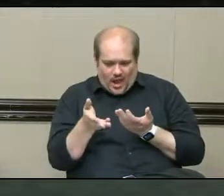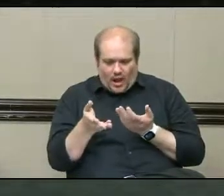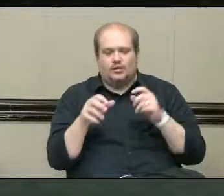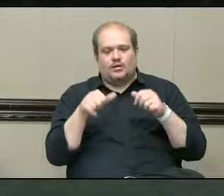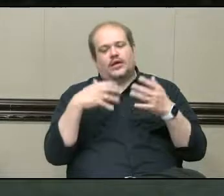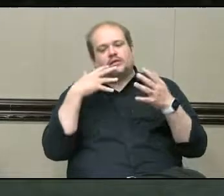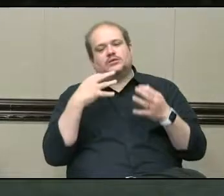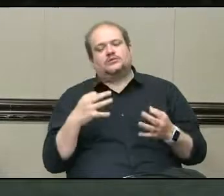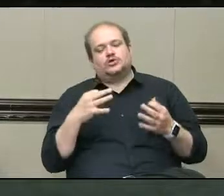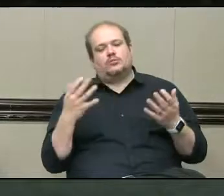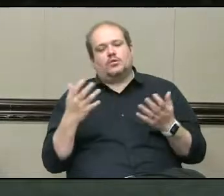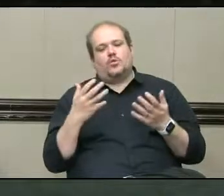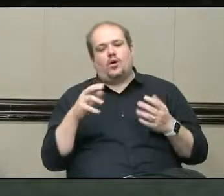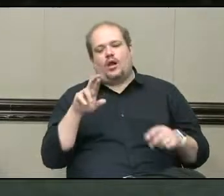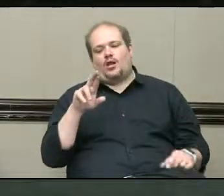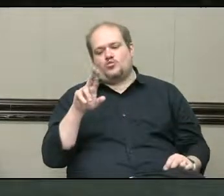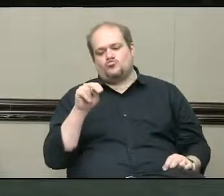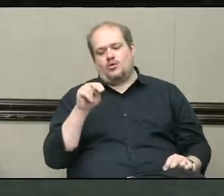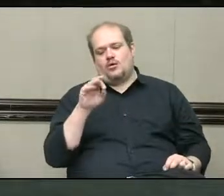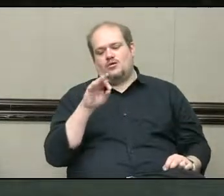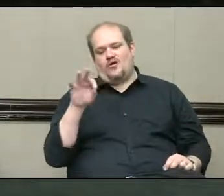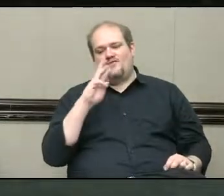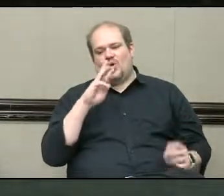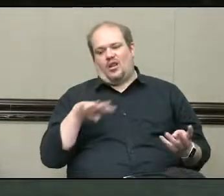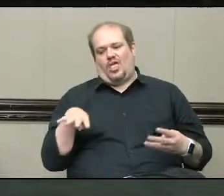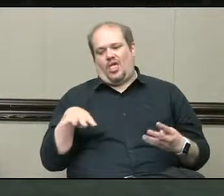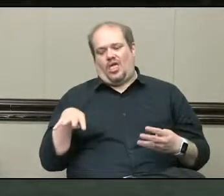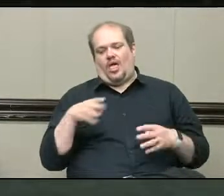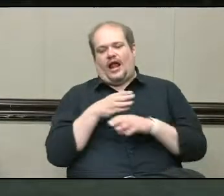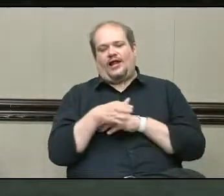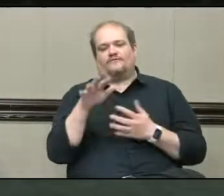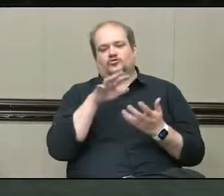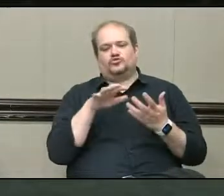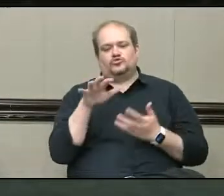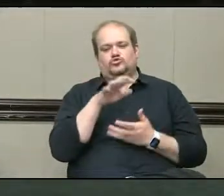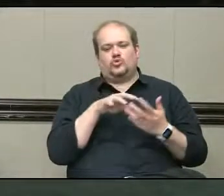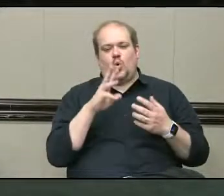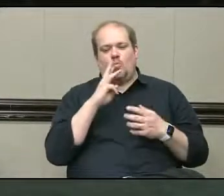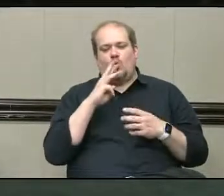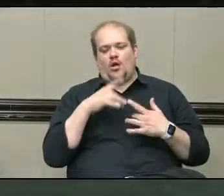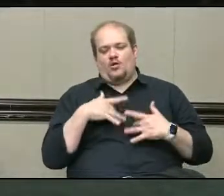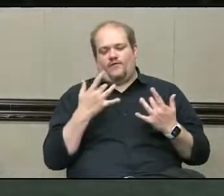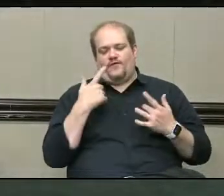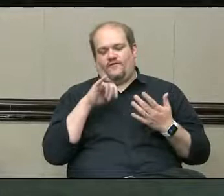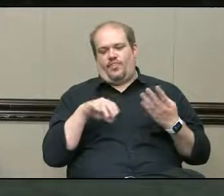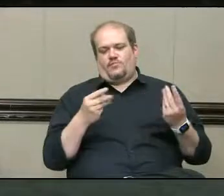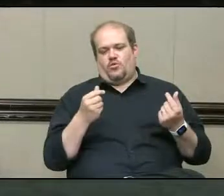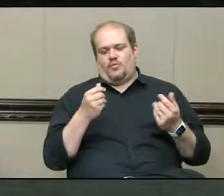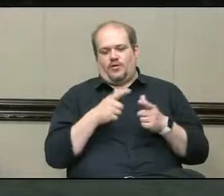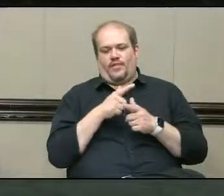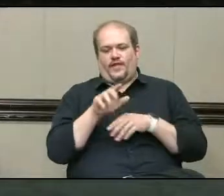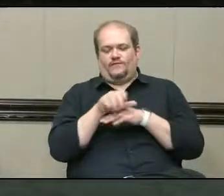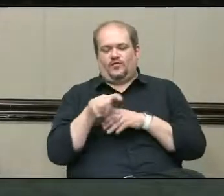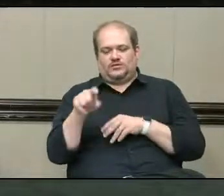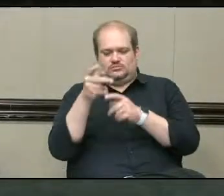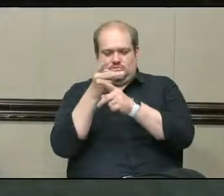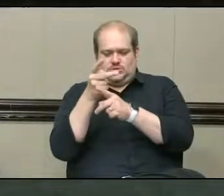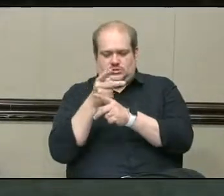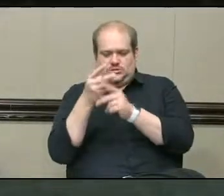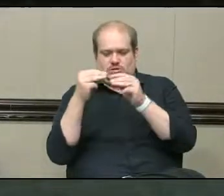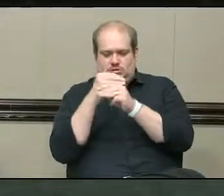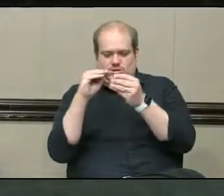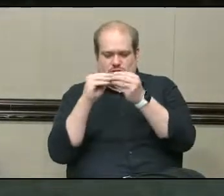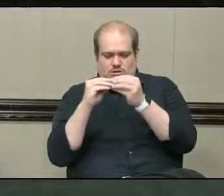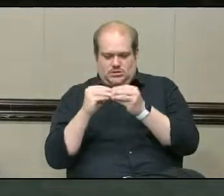you can determine what's the runoff from a stormwater event from that property. We then make them do the